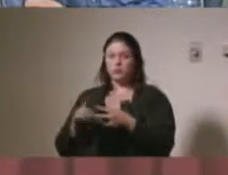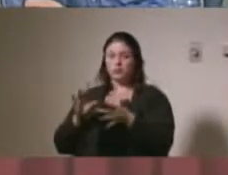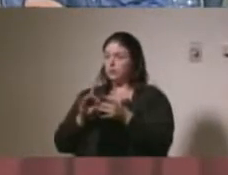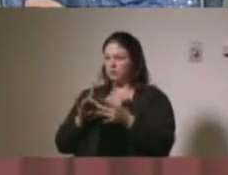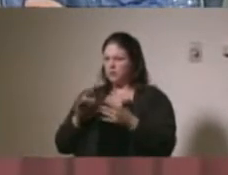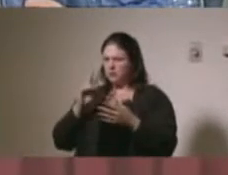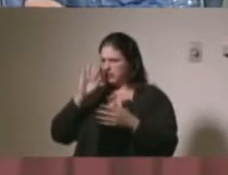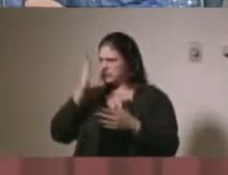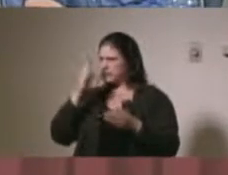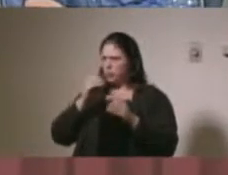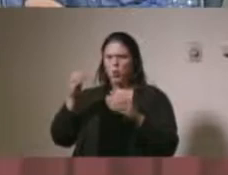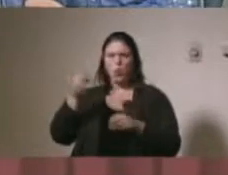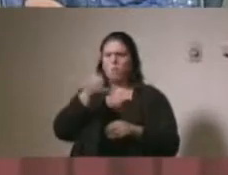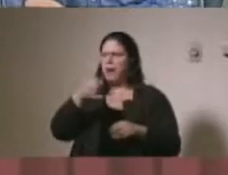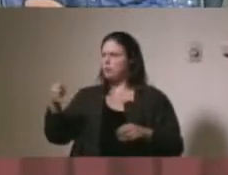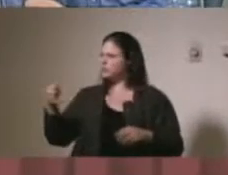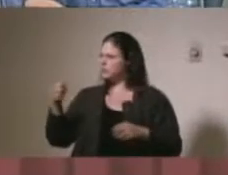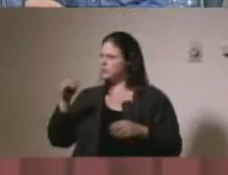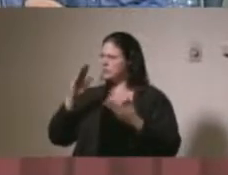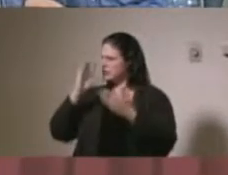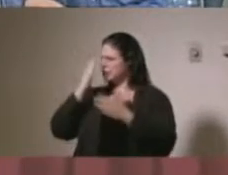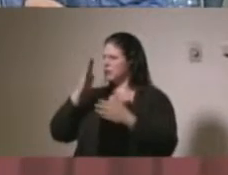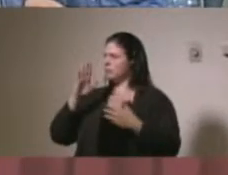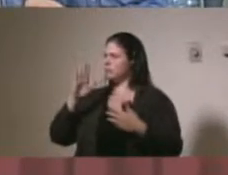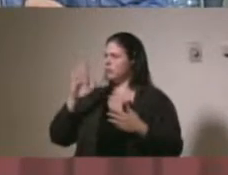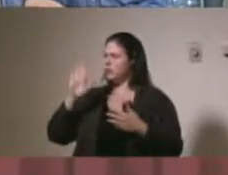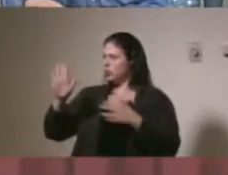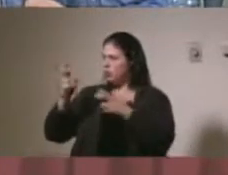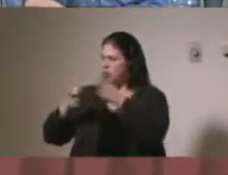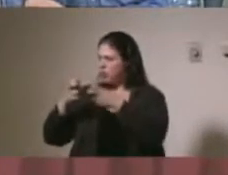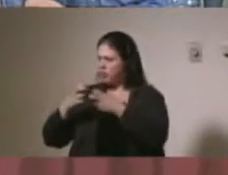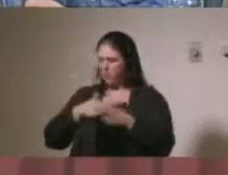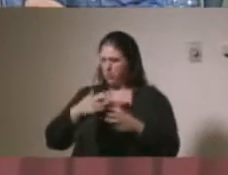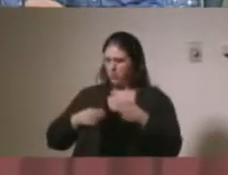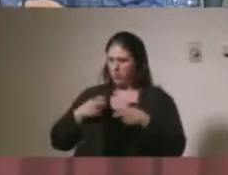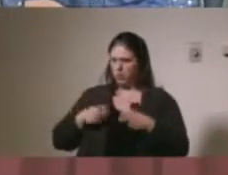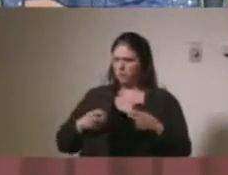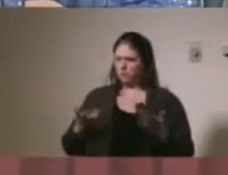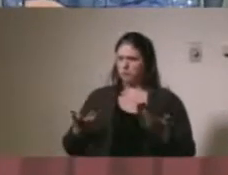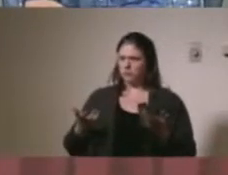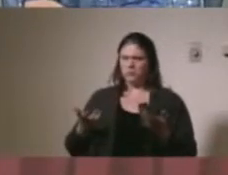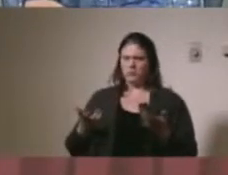boundaries. Our issues are the same. Whether it's delivery